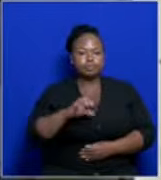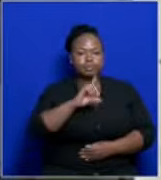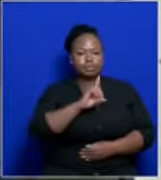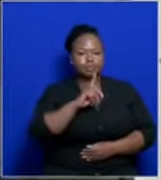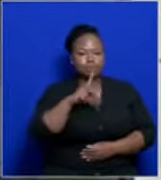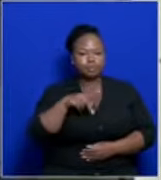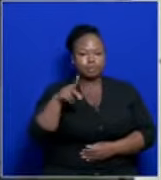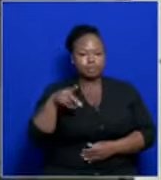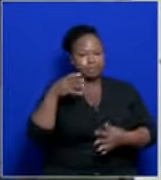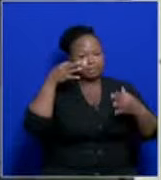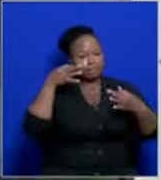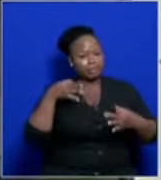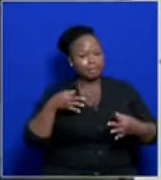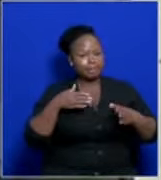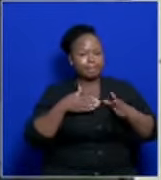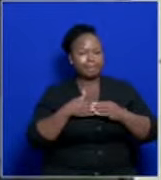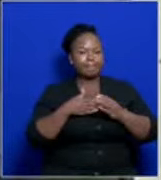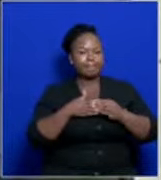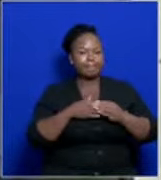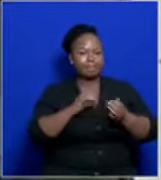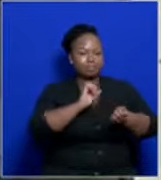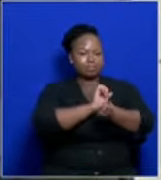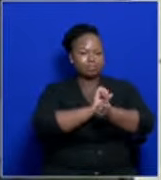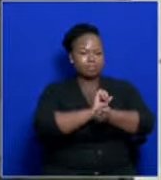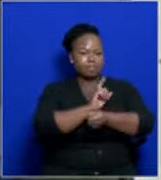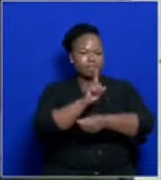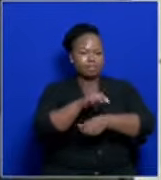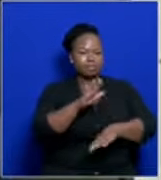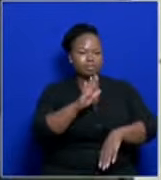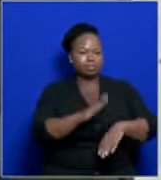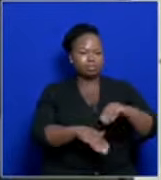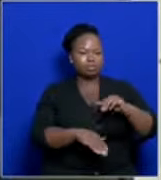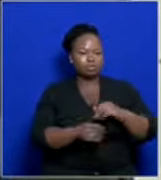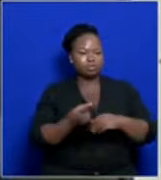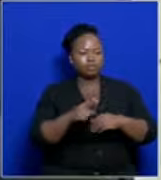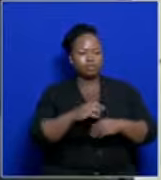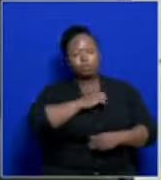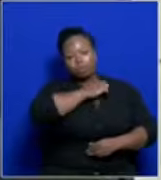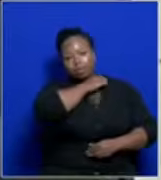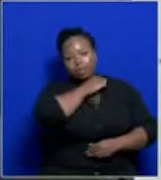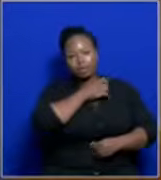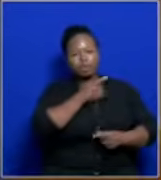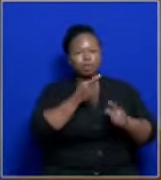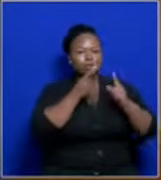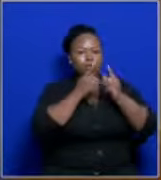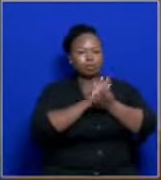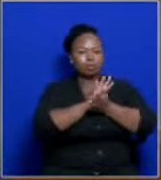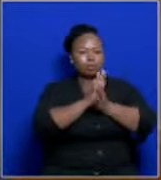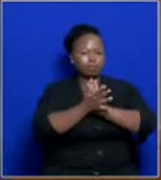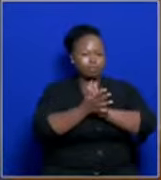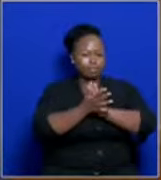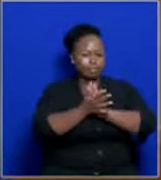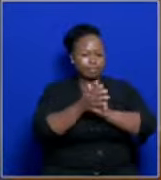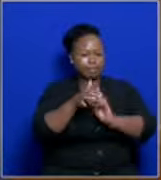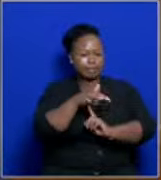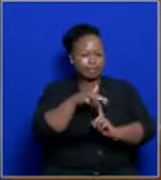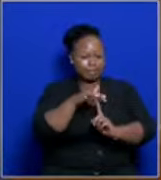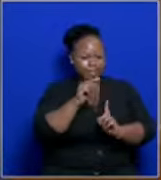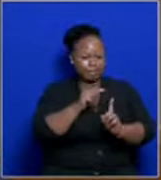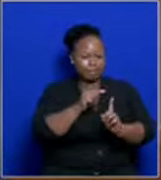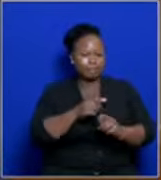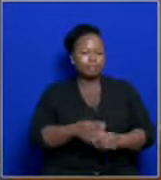be arrested and charged for robbery with aggravating circumstances. All of